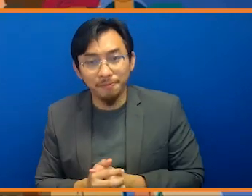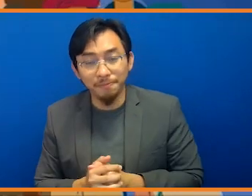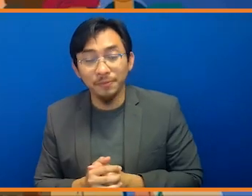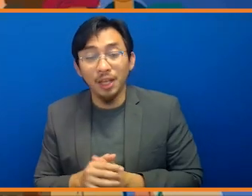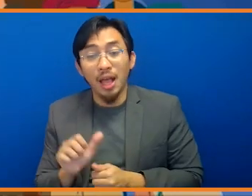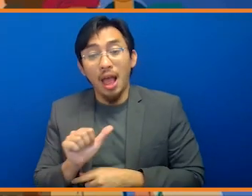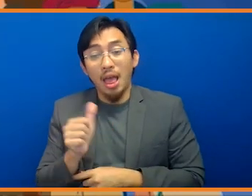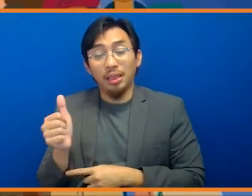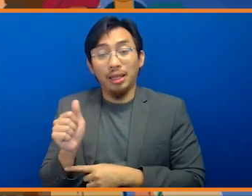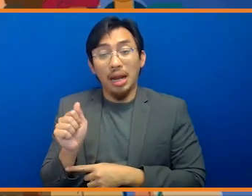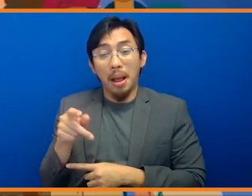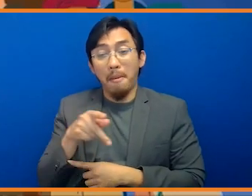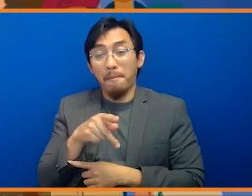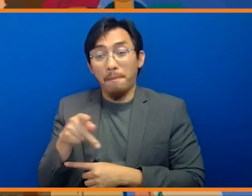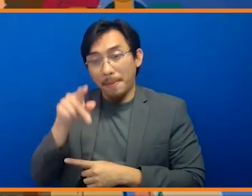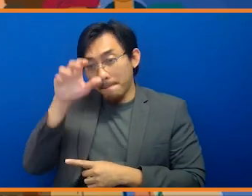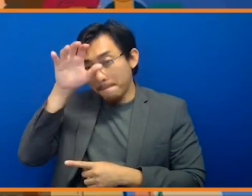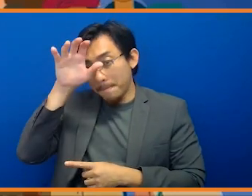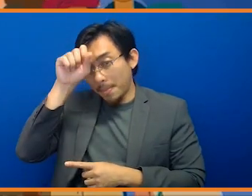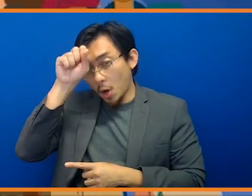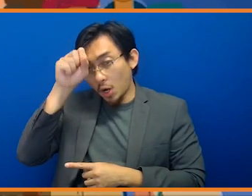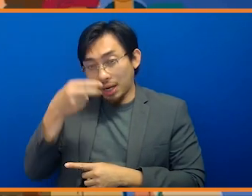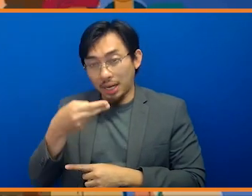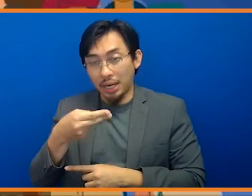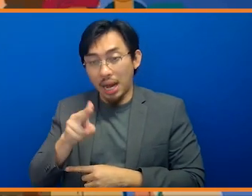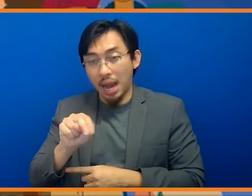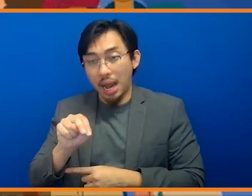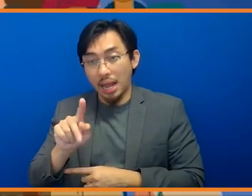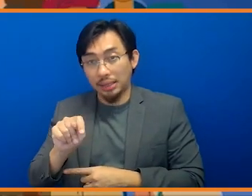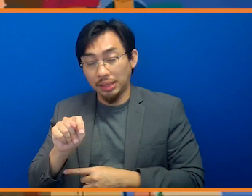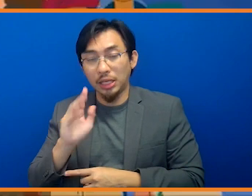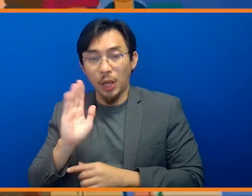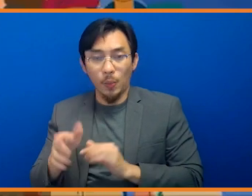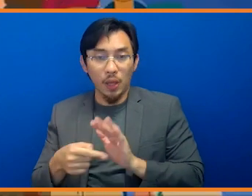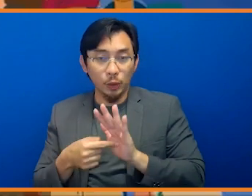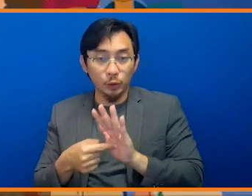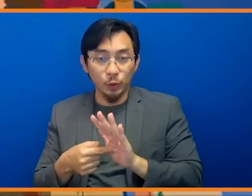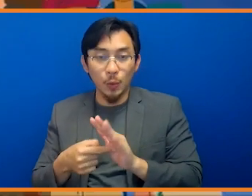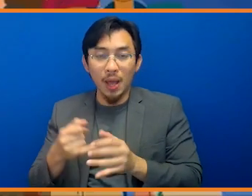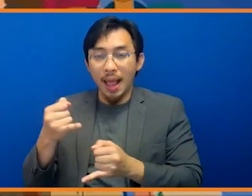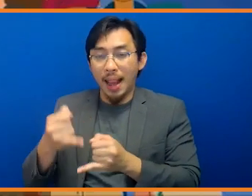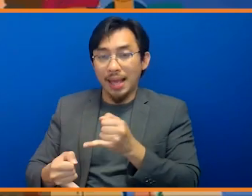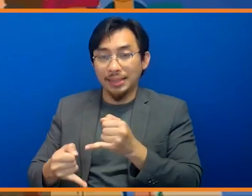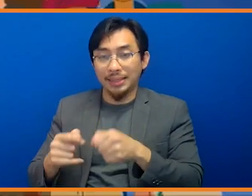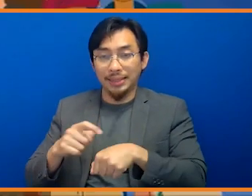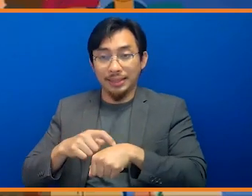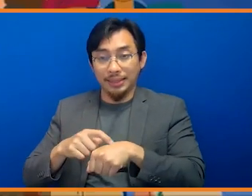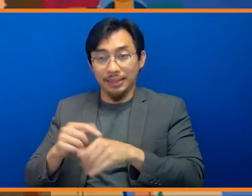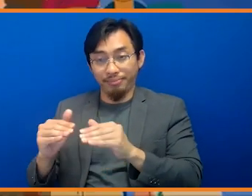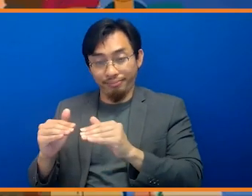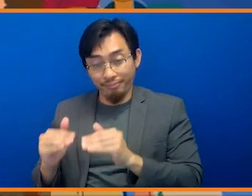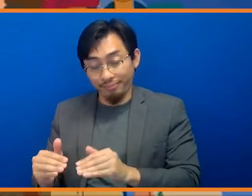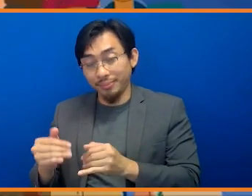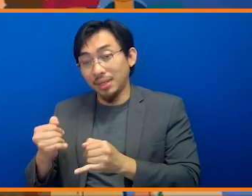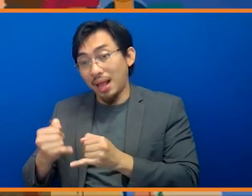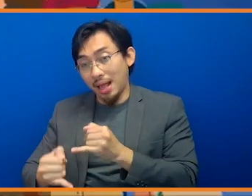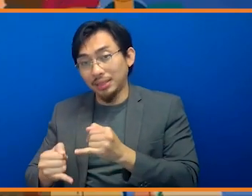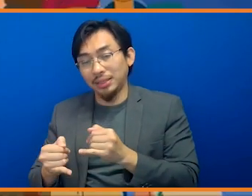Another application, Memory Hand, that I show you, the last session, is the one which supports this